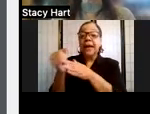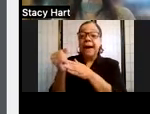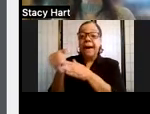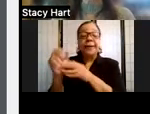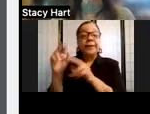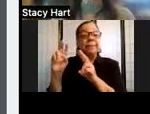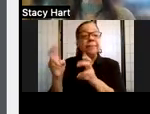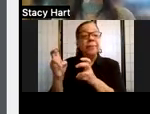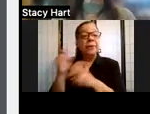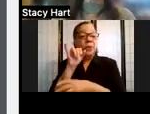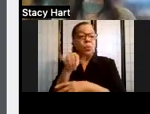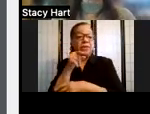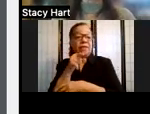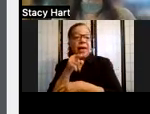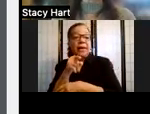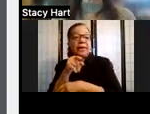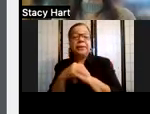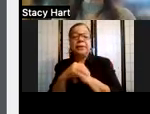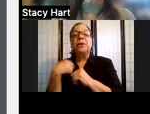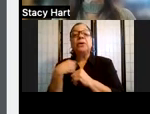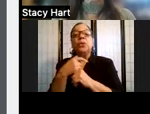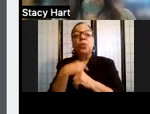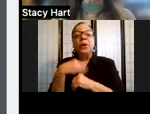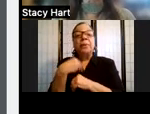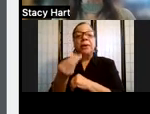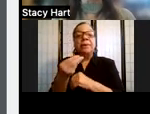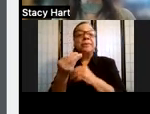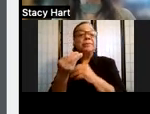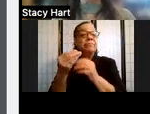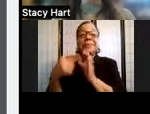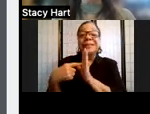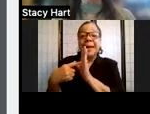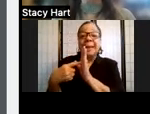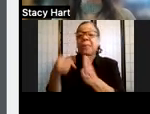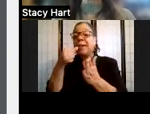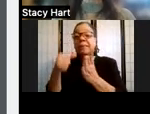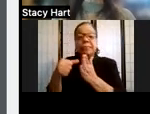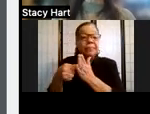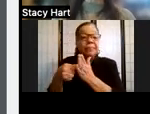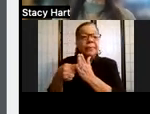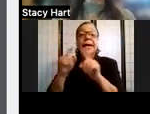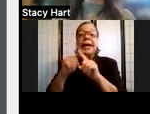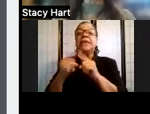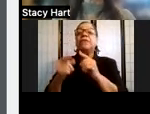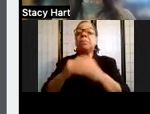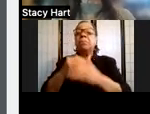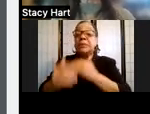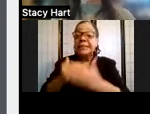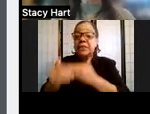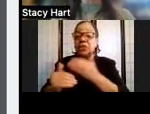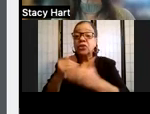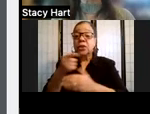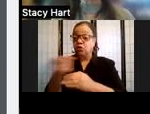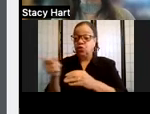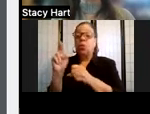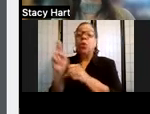this tool, we provide sample notices and grievance procedures that you can use and